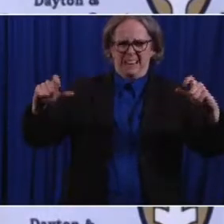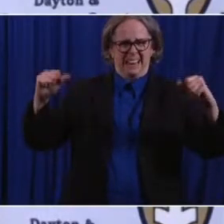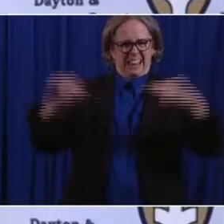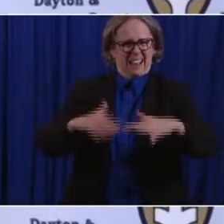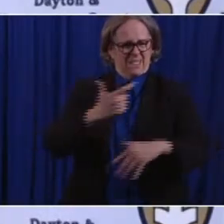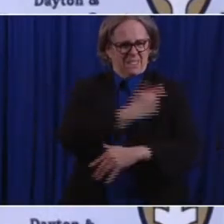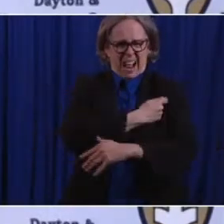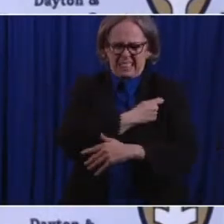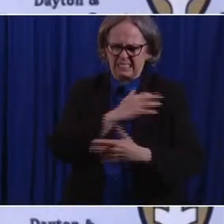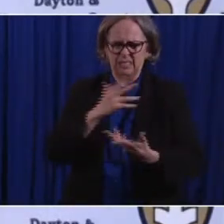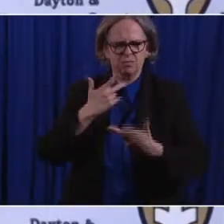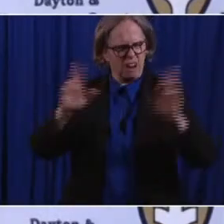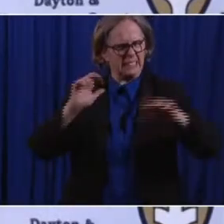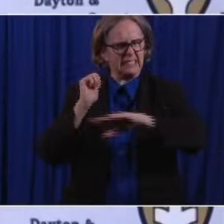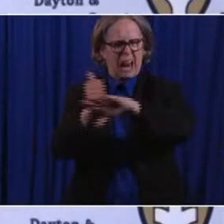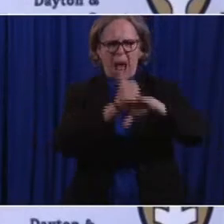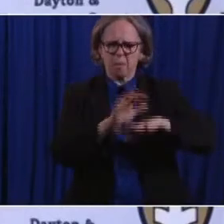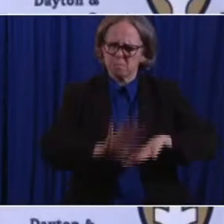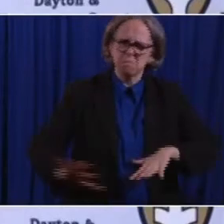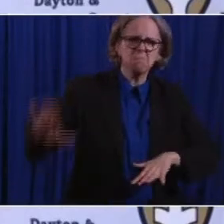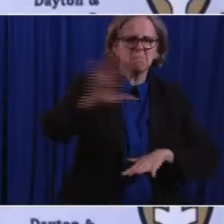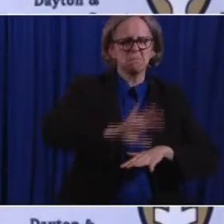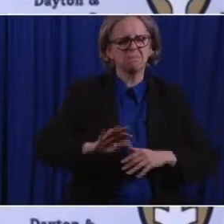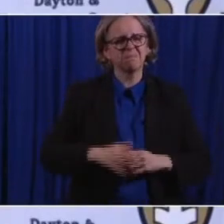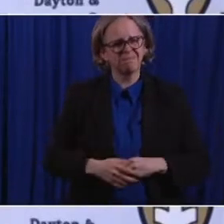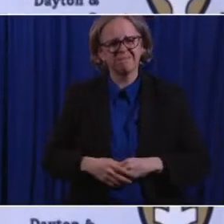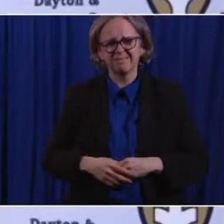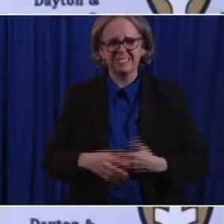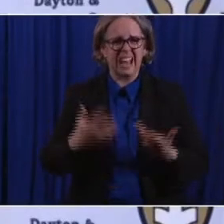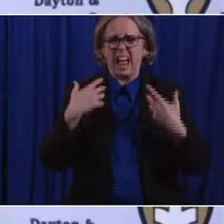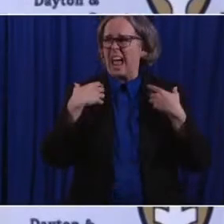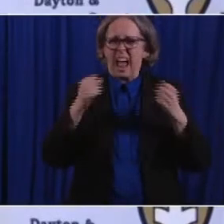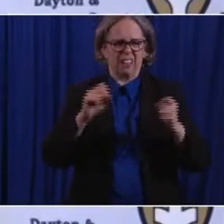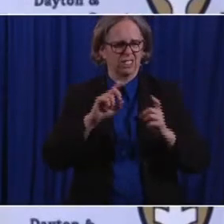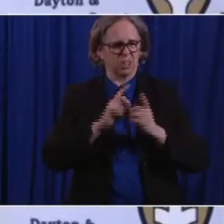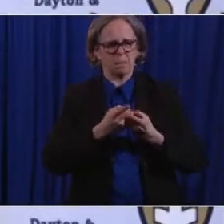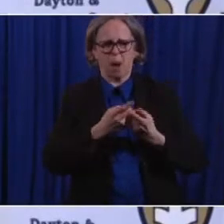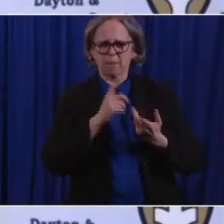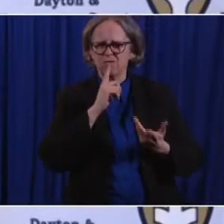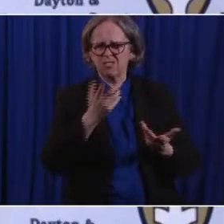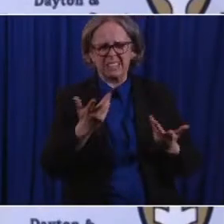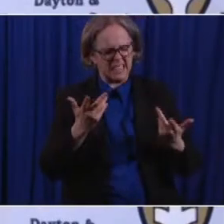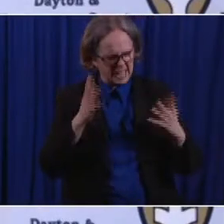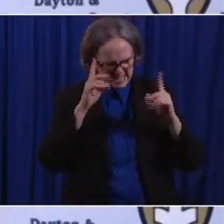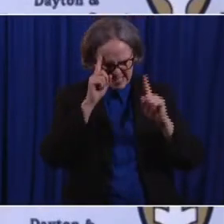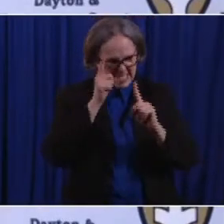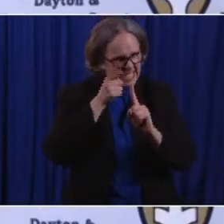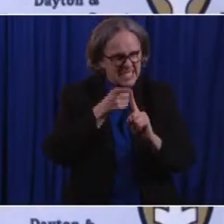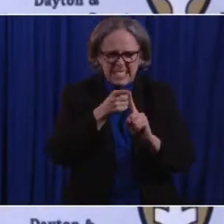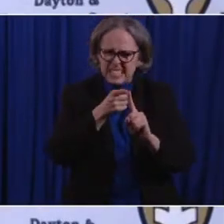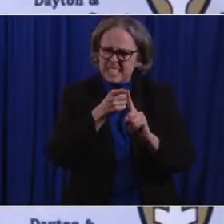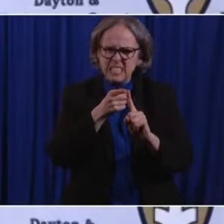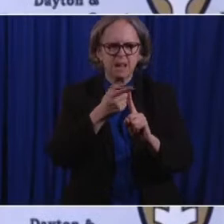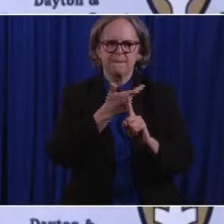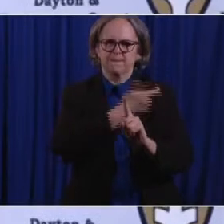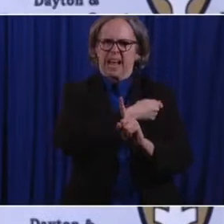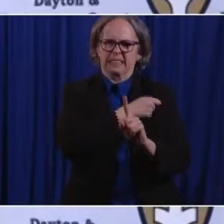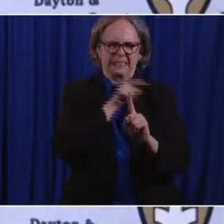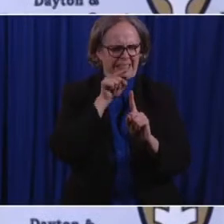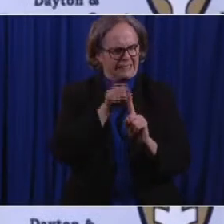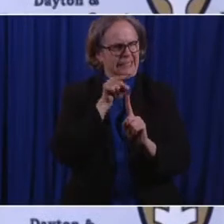plus the health departments who are really, really focused on this, about how we overcome